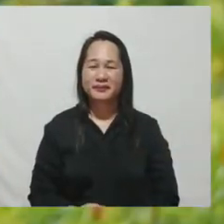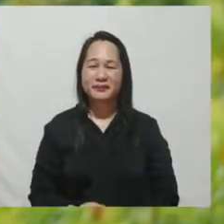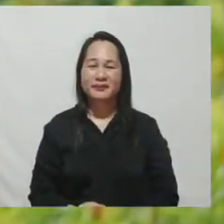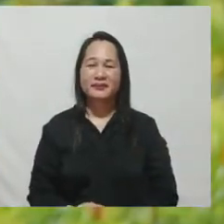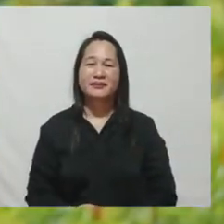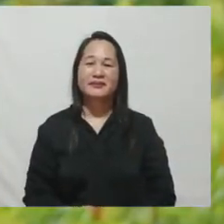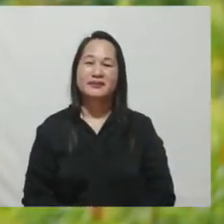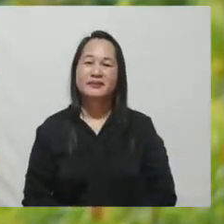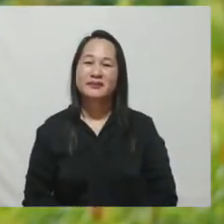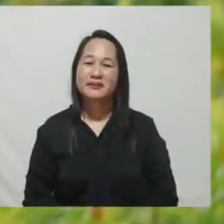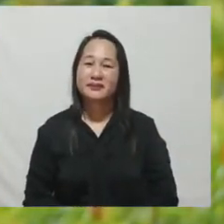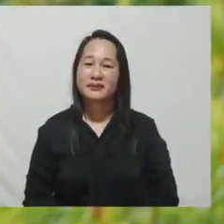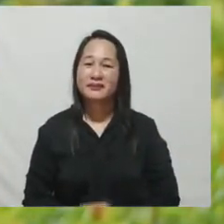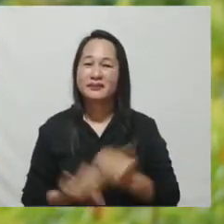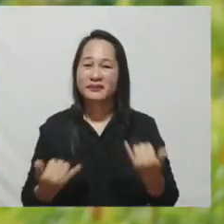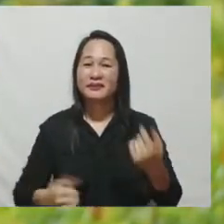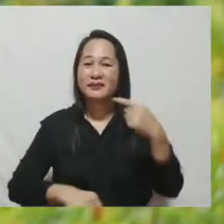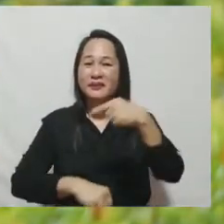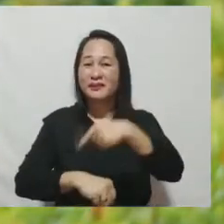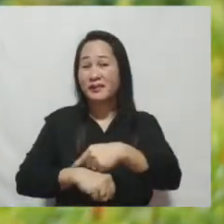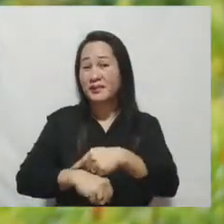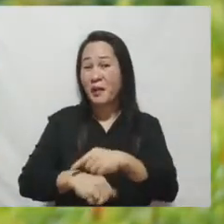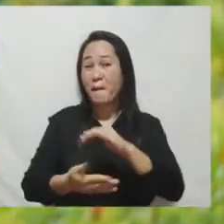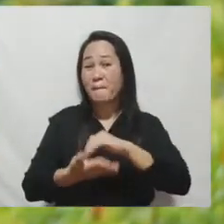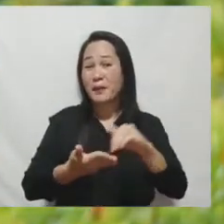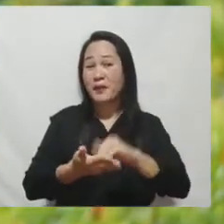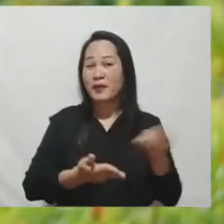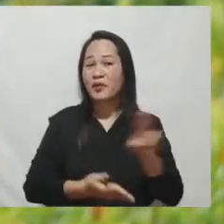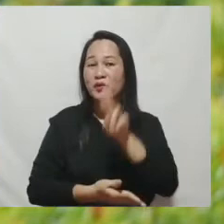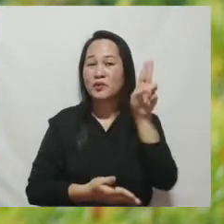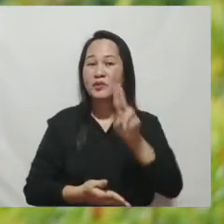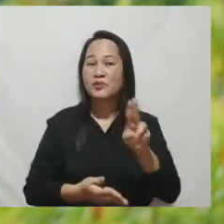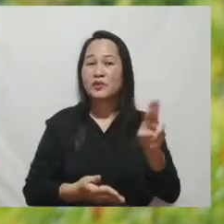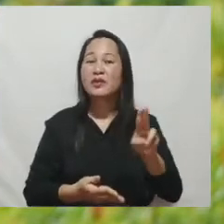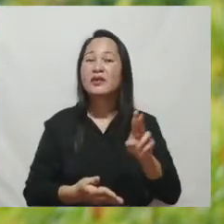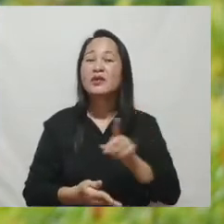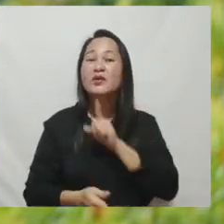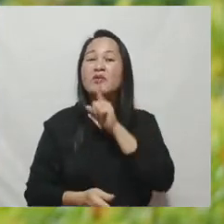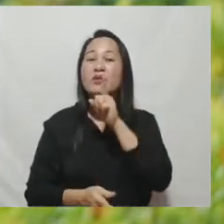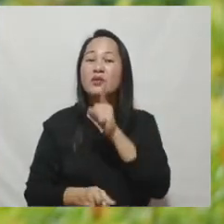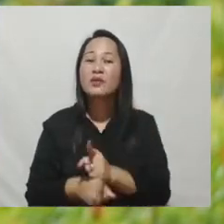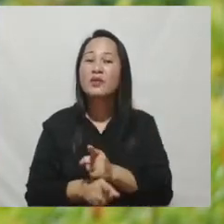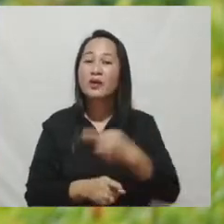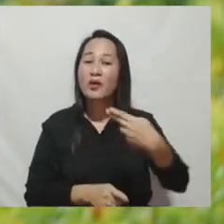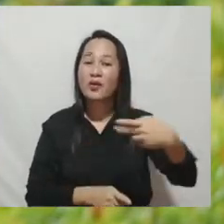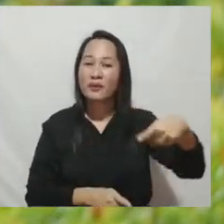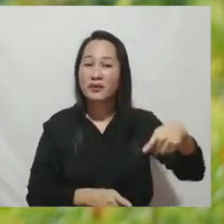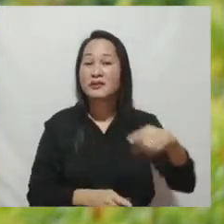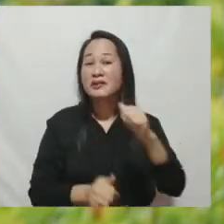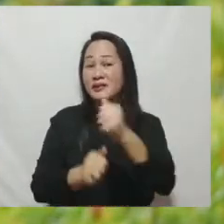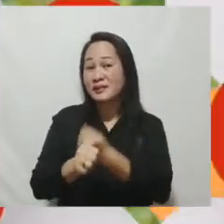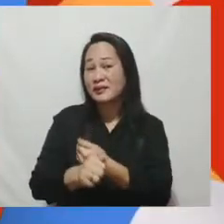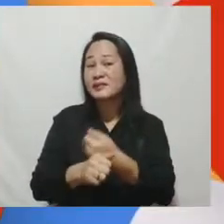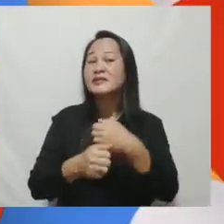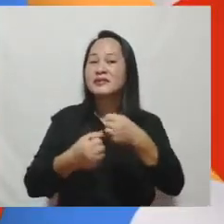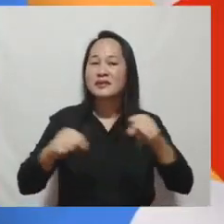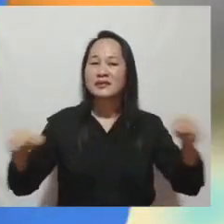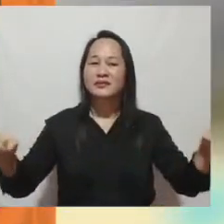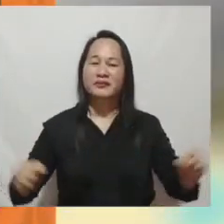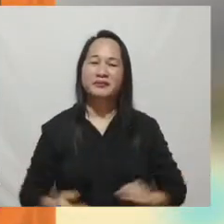This time, let us practice using the correct homophones in each of the following sentences.